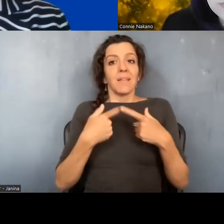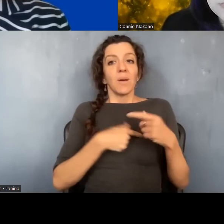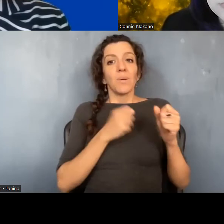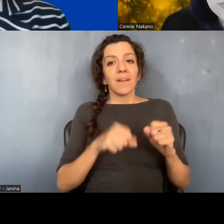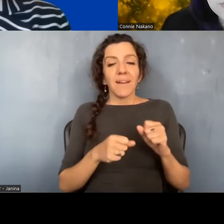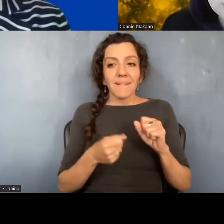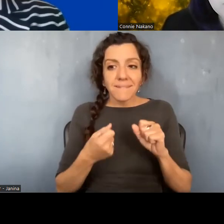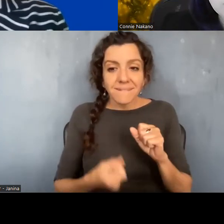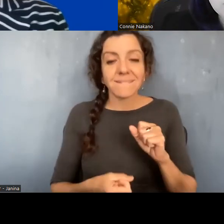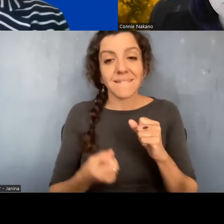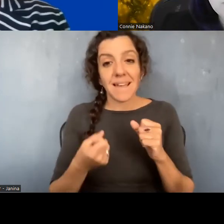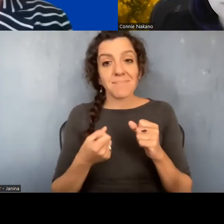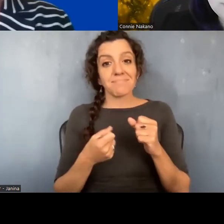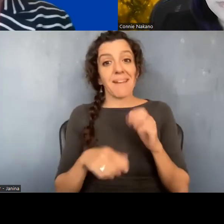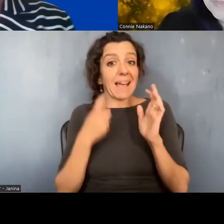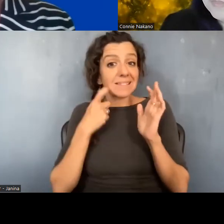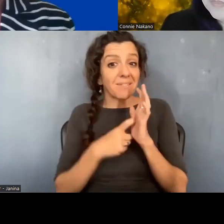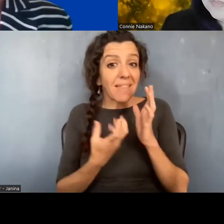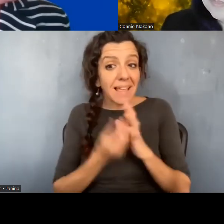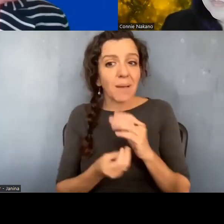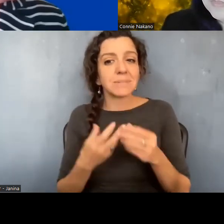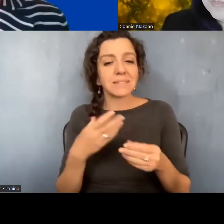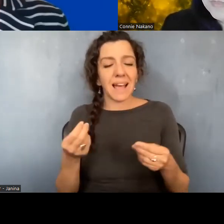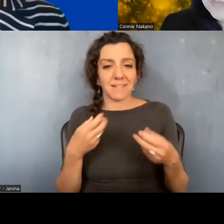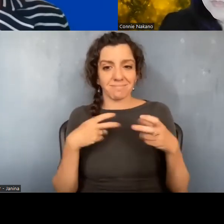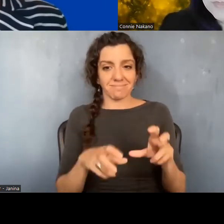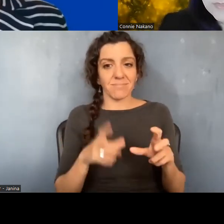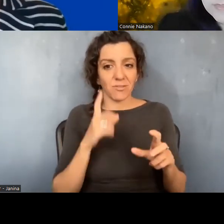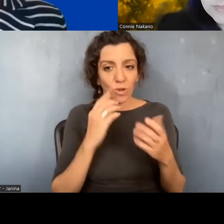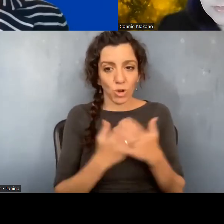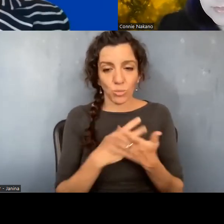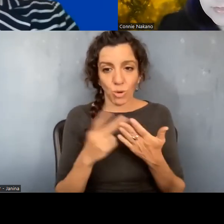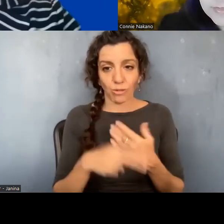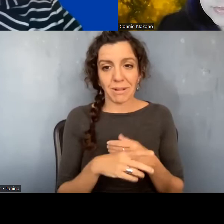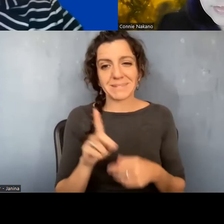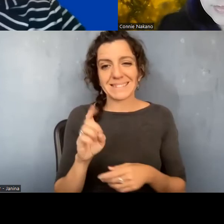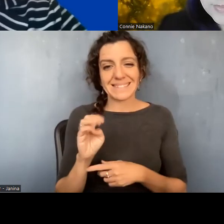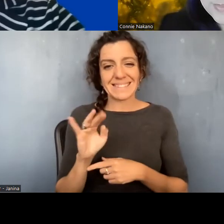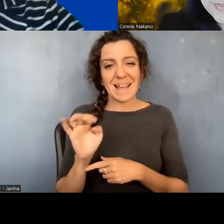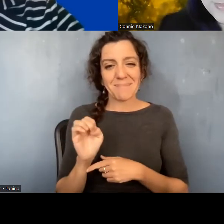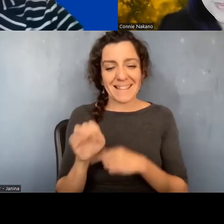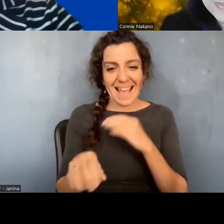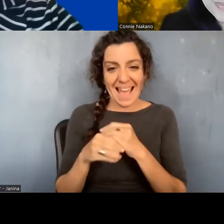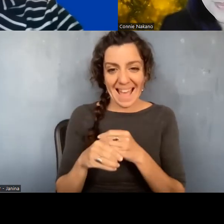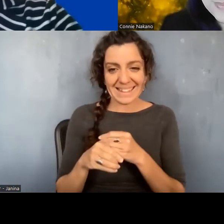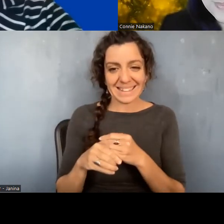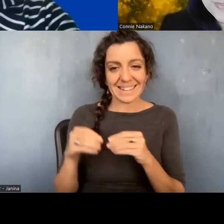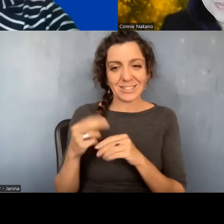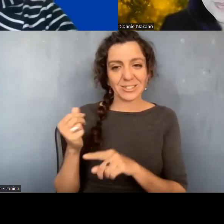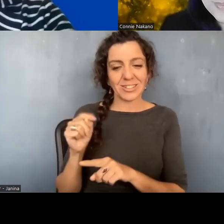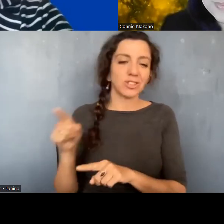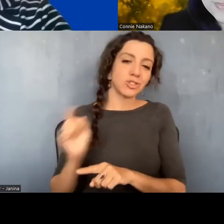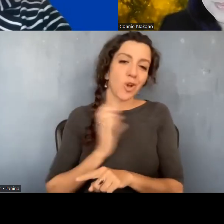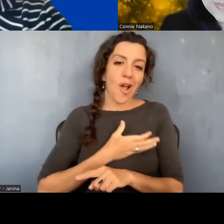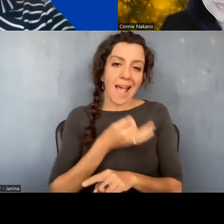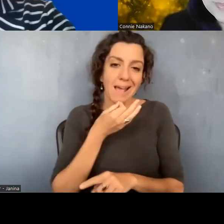in new programs. And Debbie is our expert here. Debbie's adding